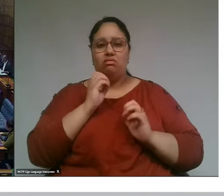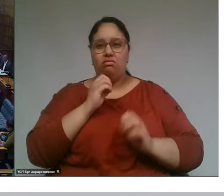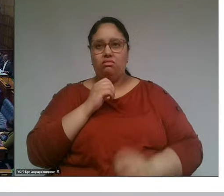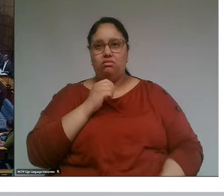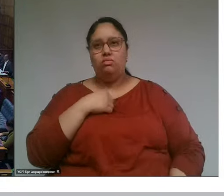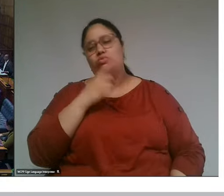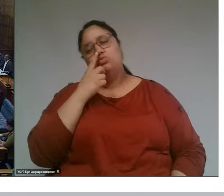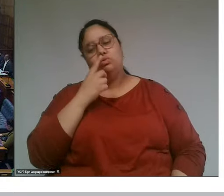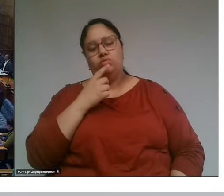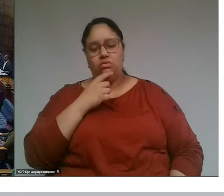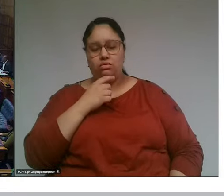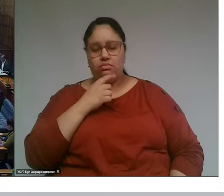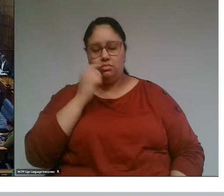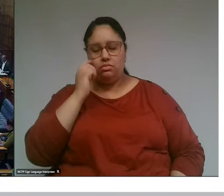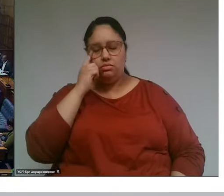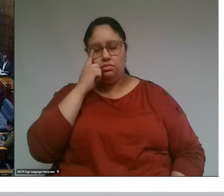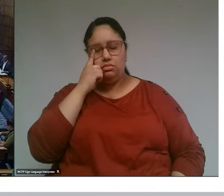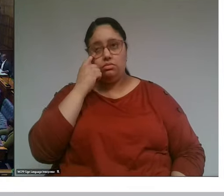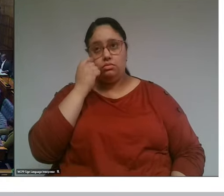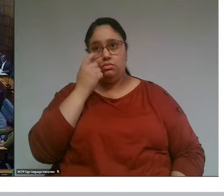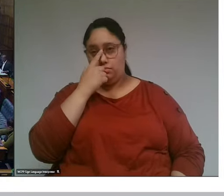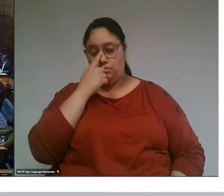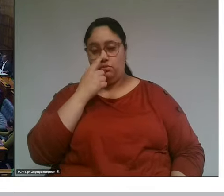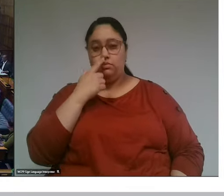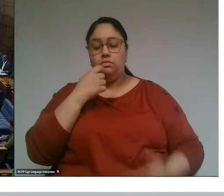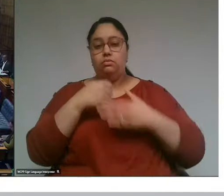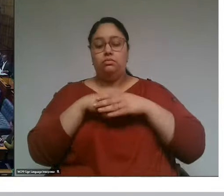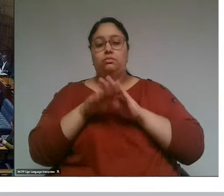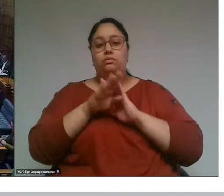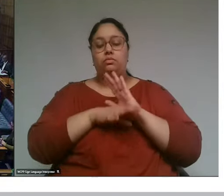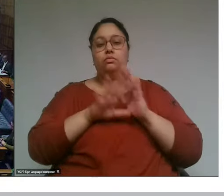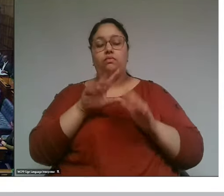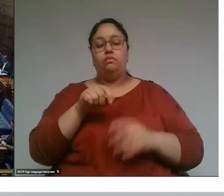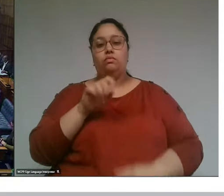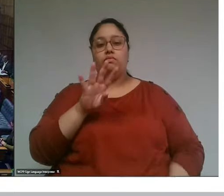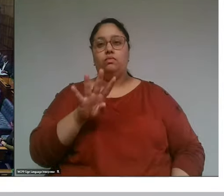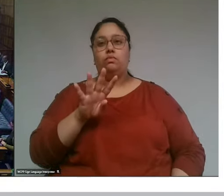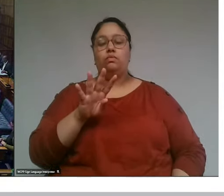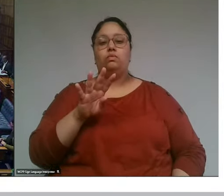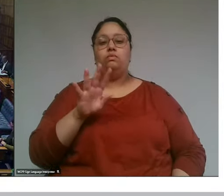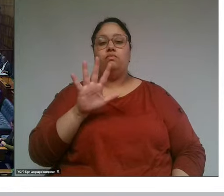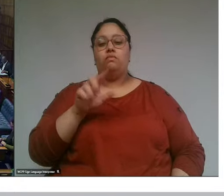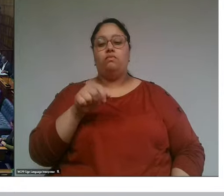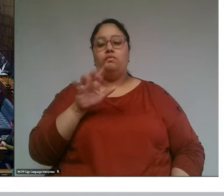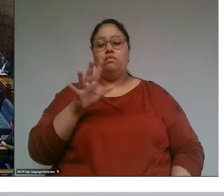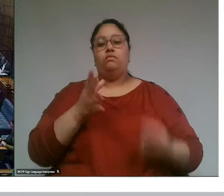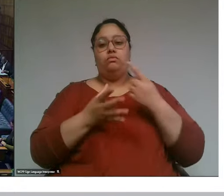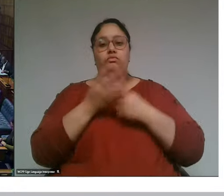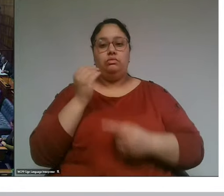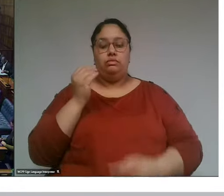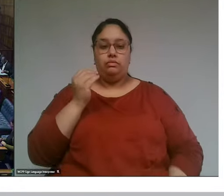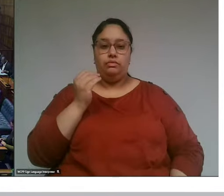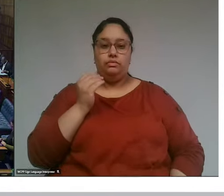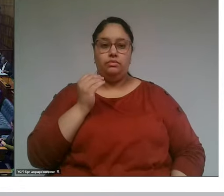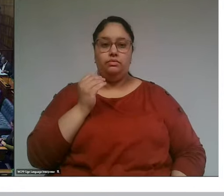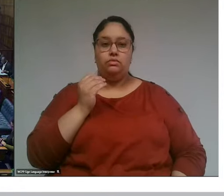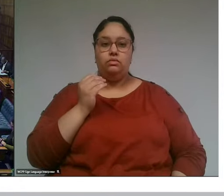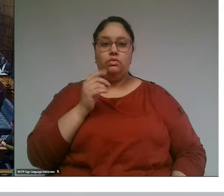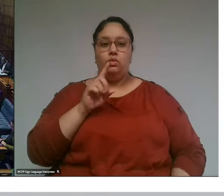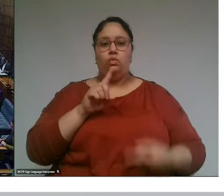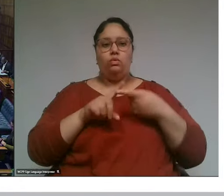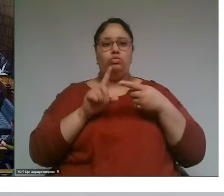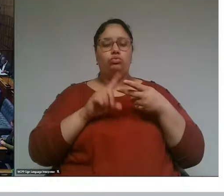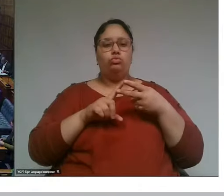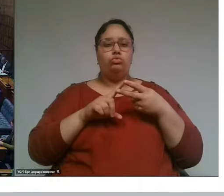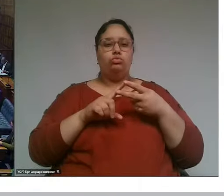yeah okay the summary of sub program 5.4 and 5.5 achievements 1 2 three